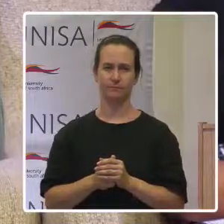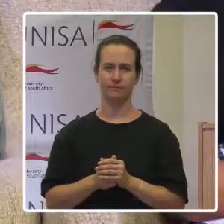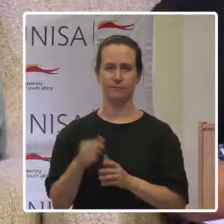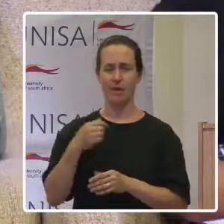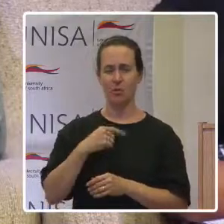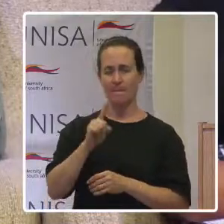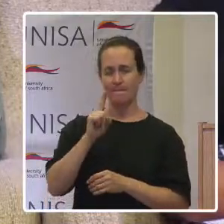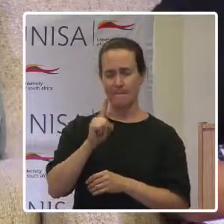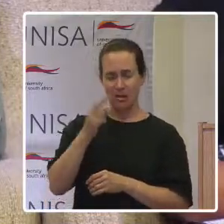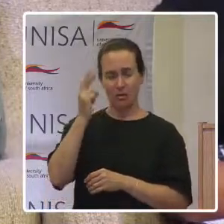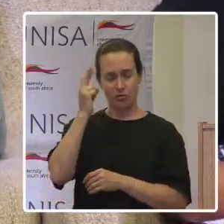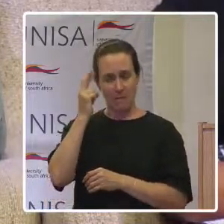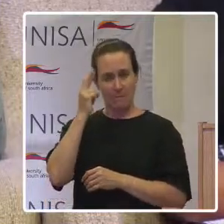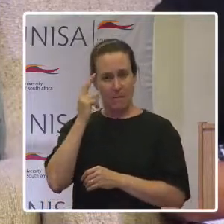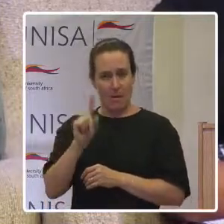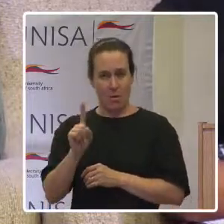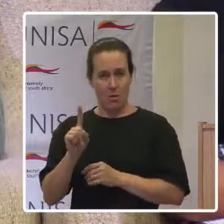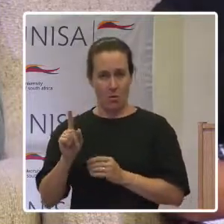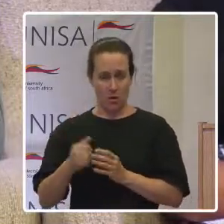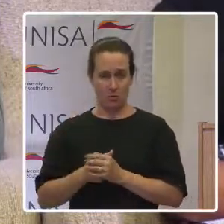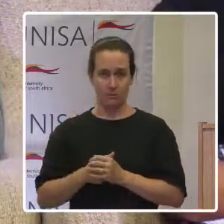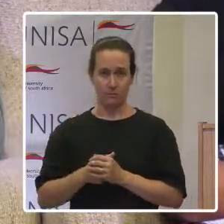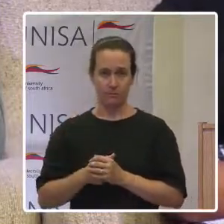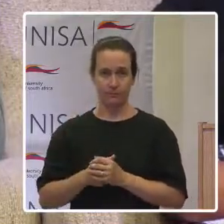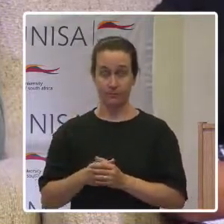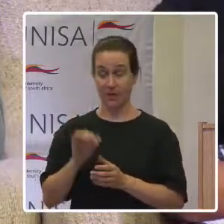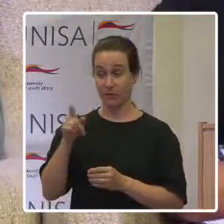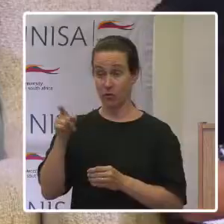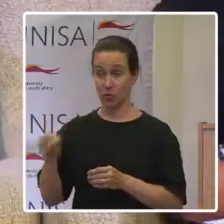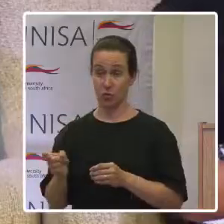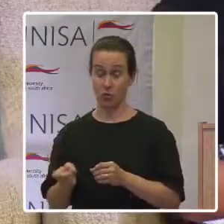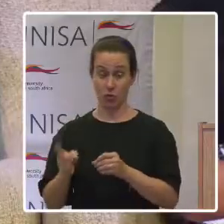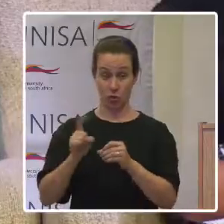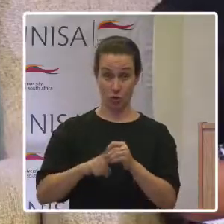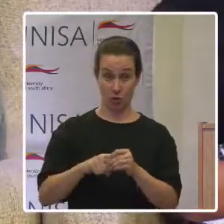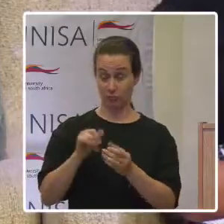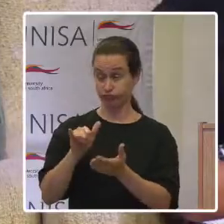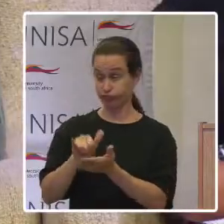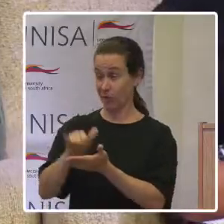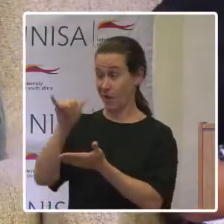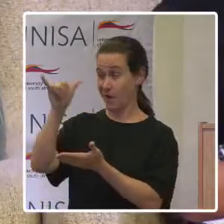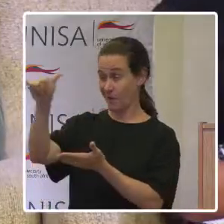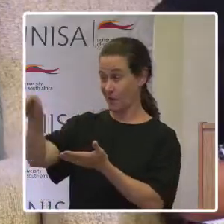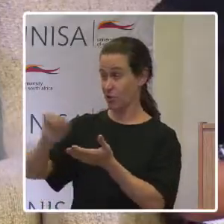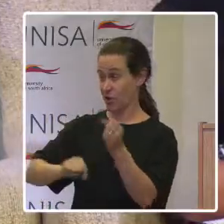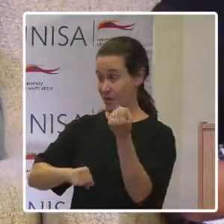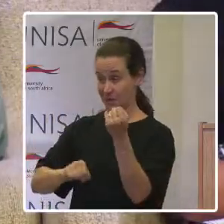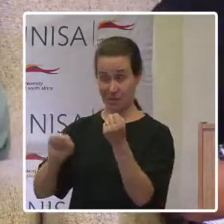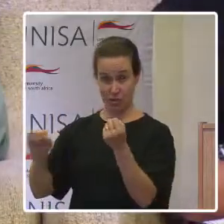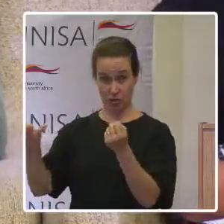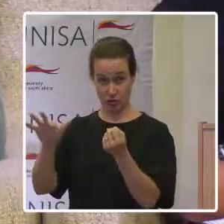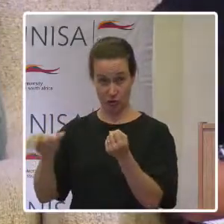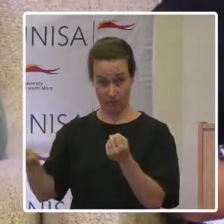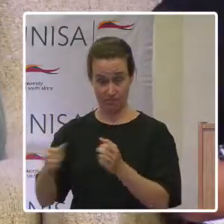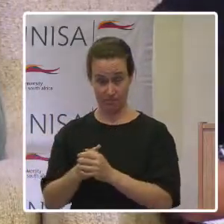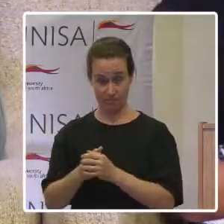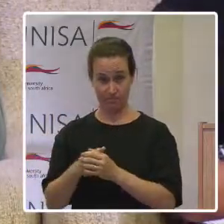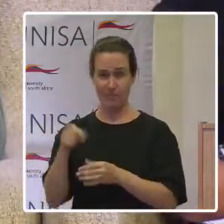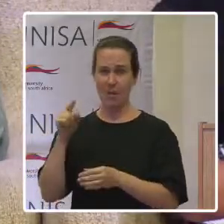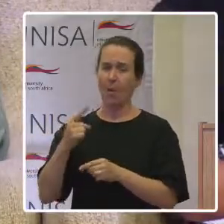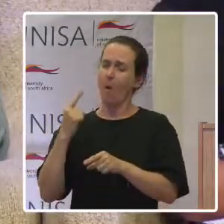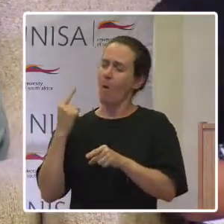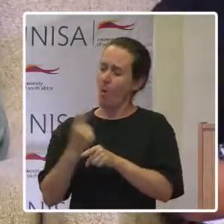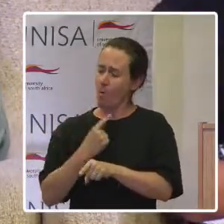to remind ourselves of is whenever you join the aviation industry, it is always run